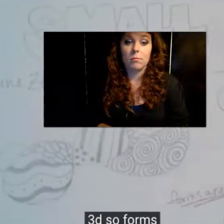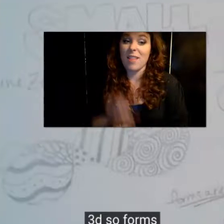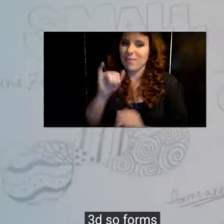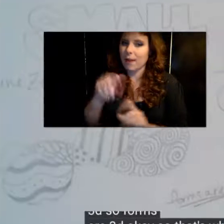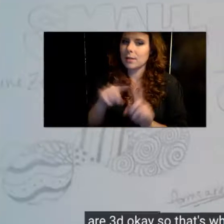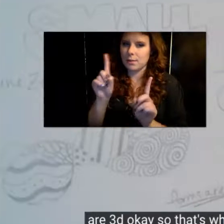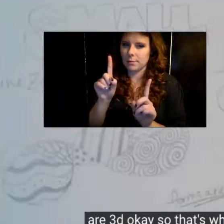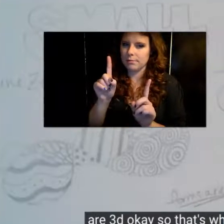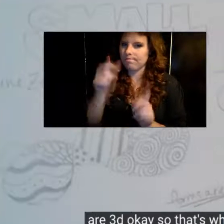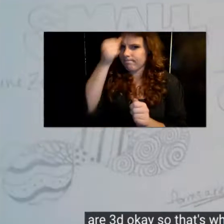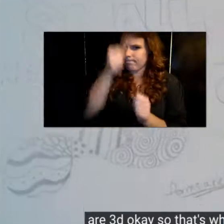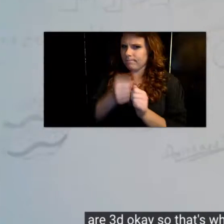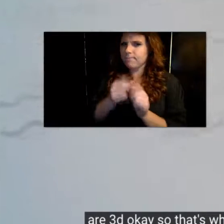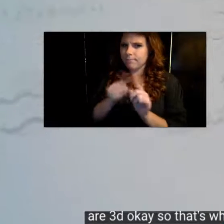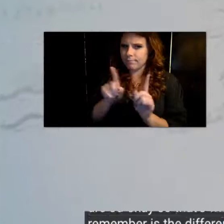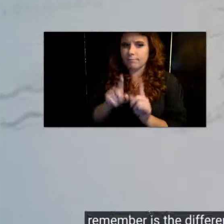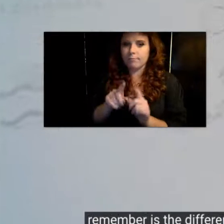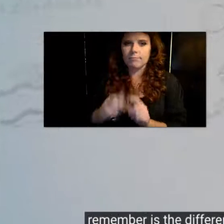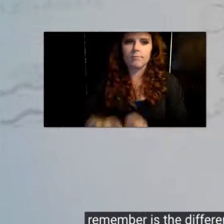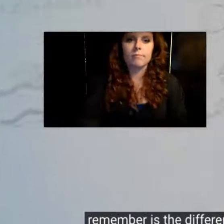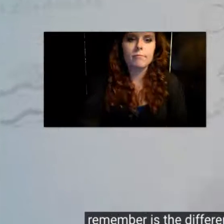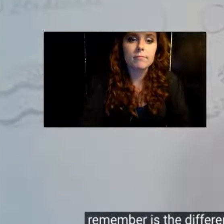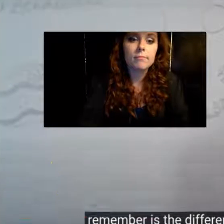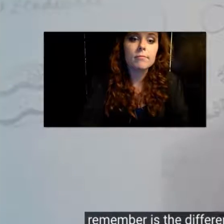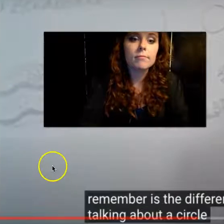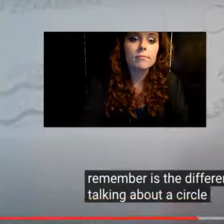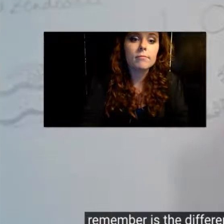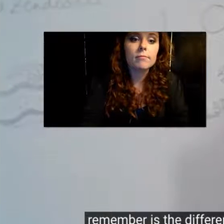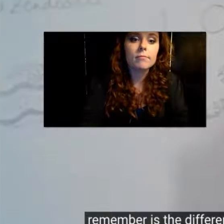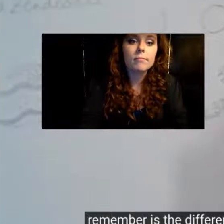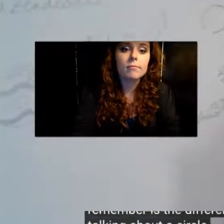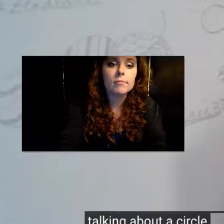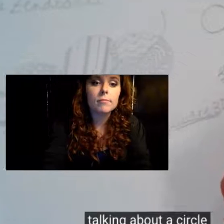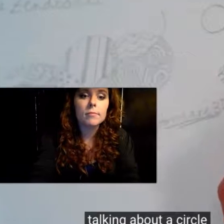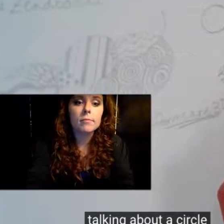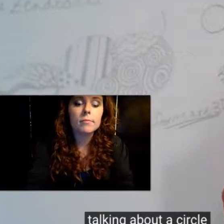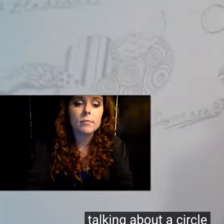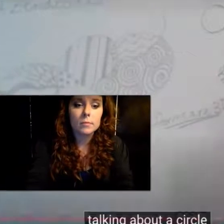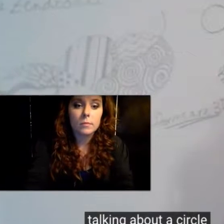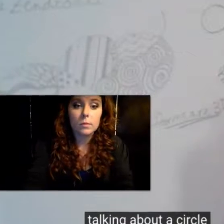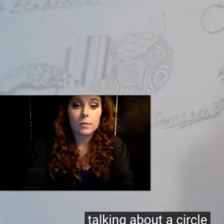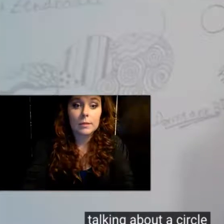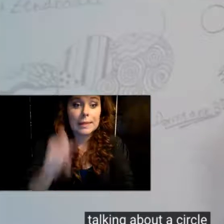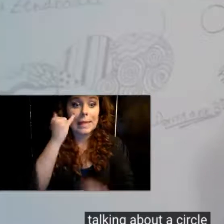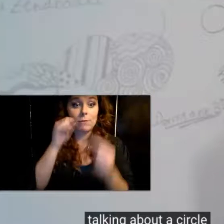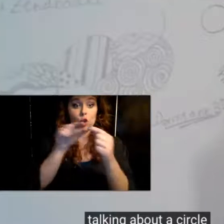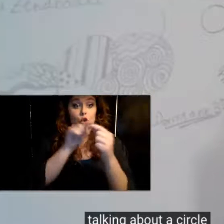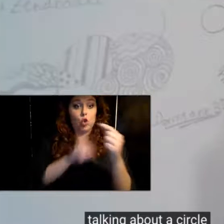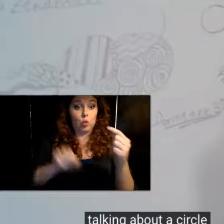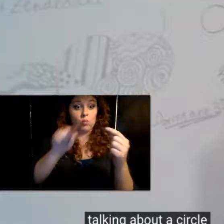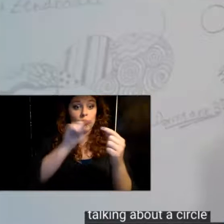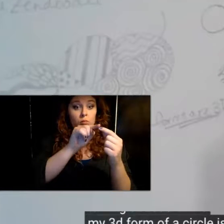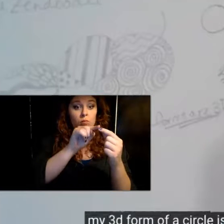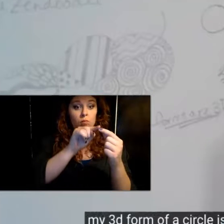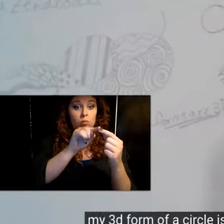that's what you have to remember is the difference. So if I'm talking about a circle, my 3D form of a